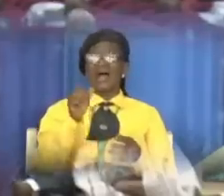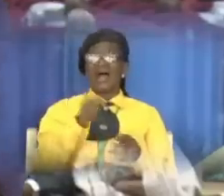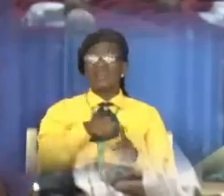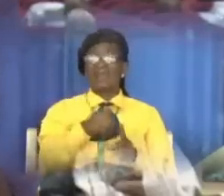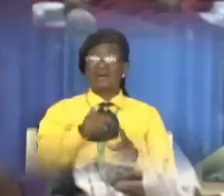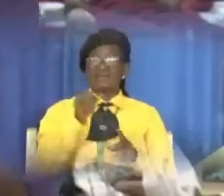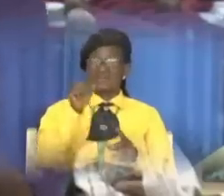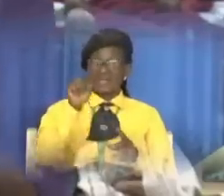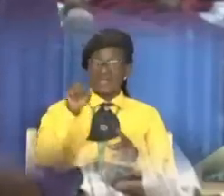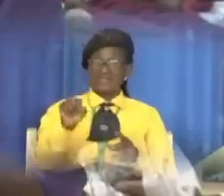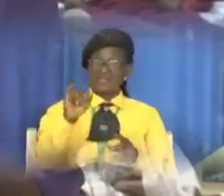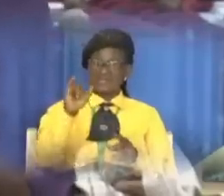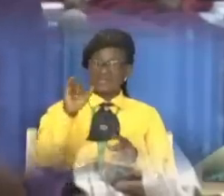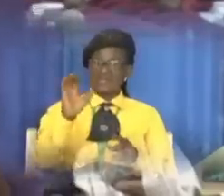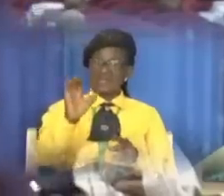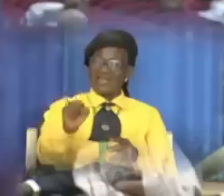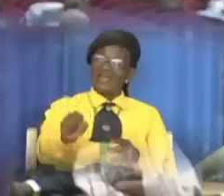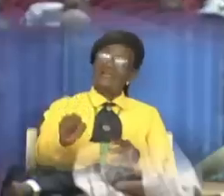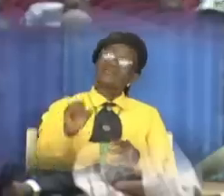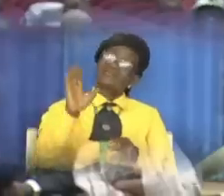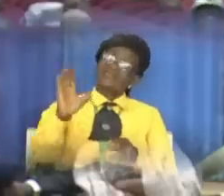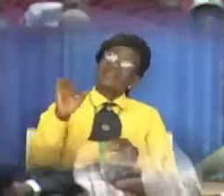own.